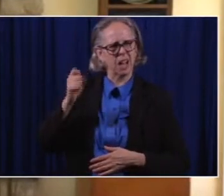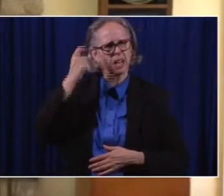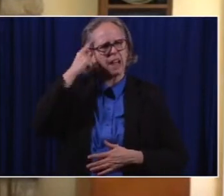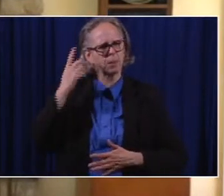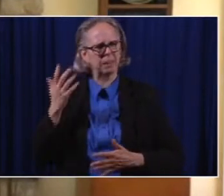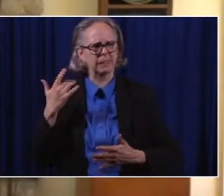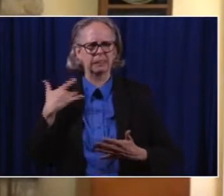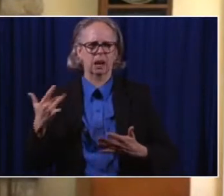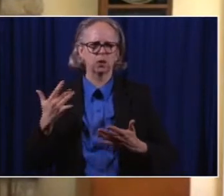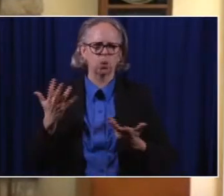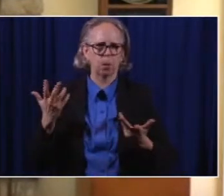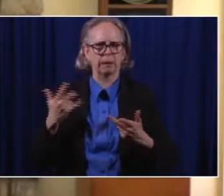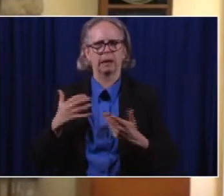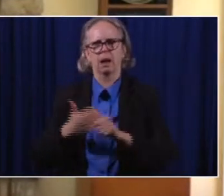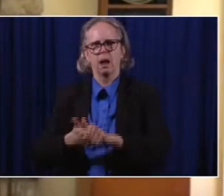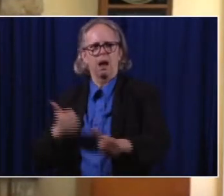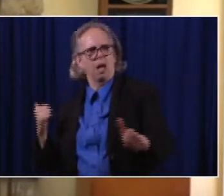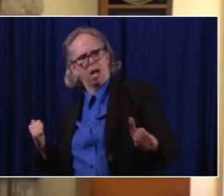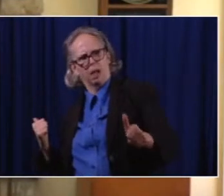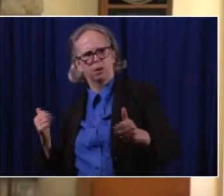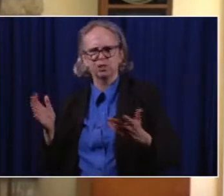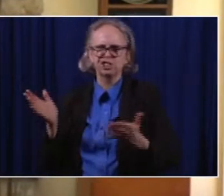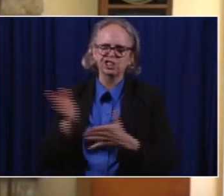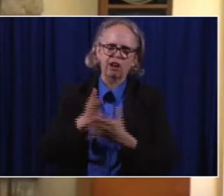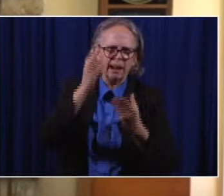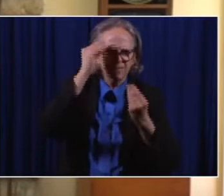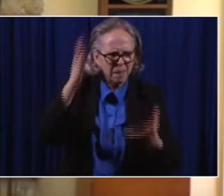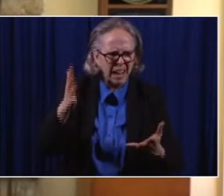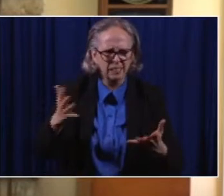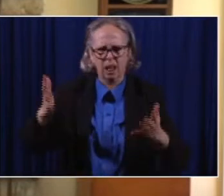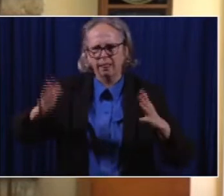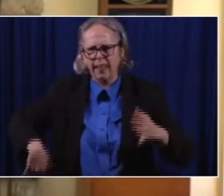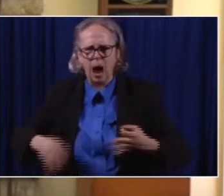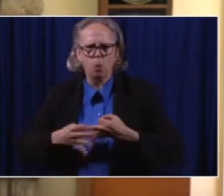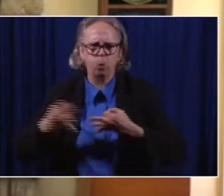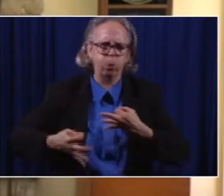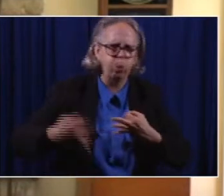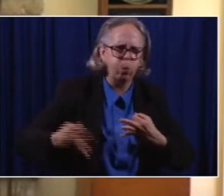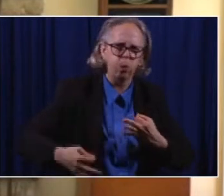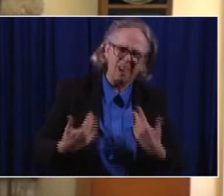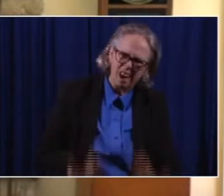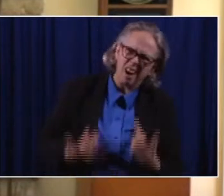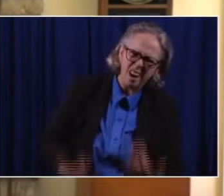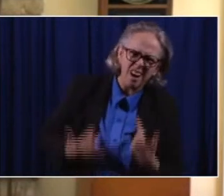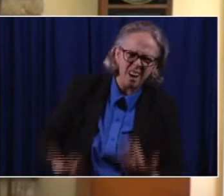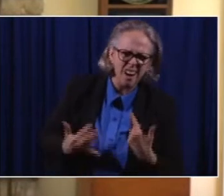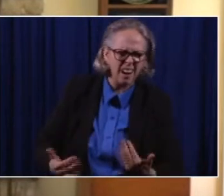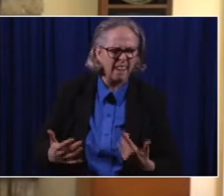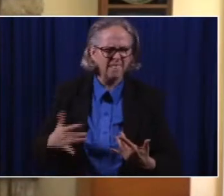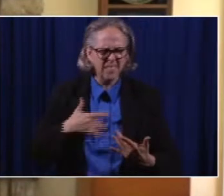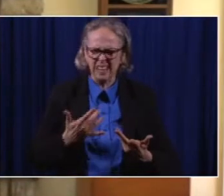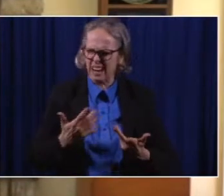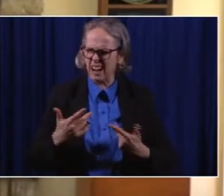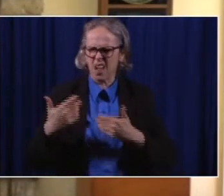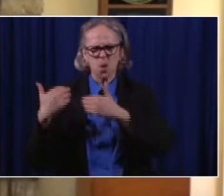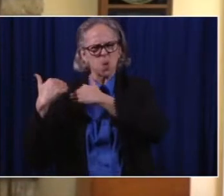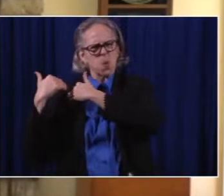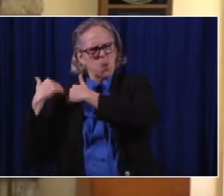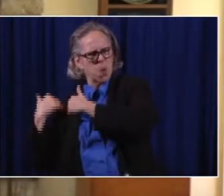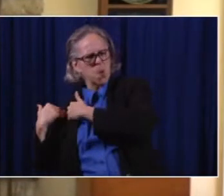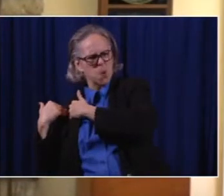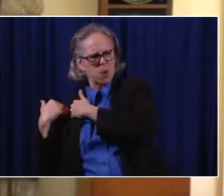to getting data out. And we have an obligation to get it out to the public. As you said, John, we have a ways to go. We know